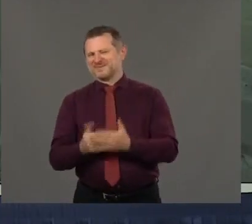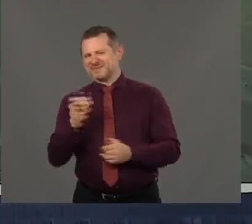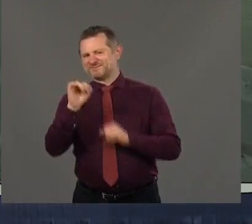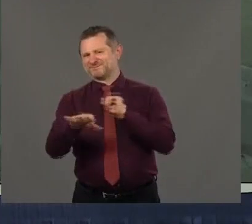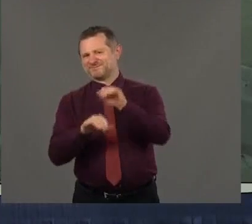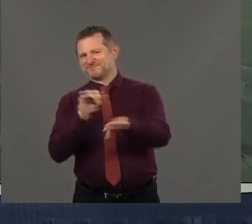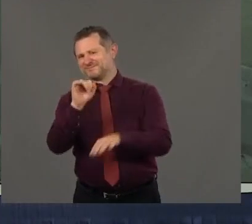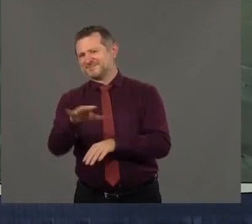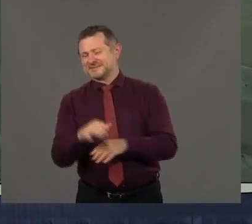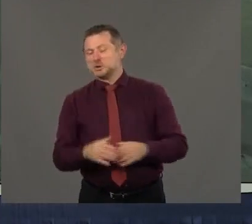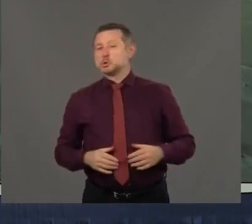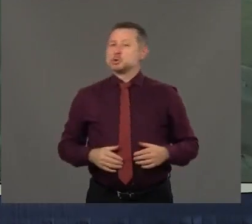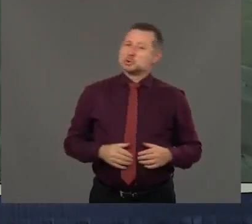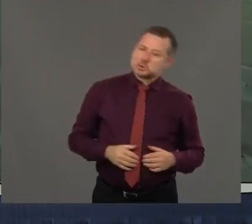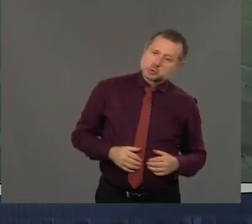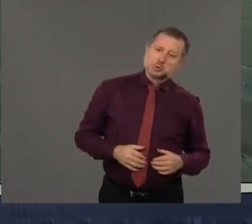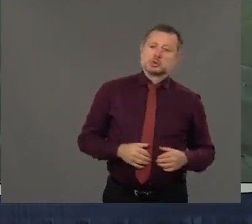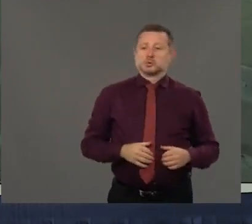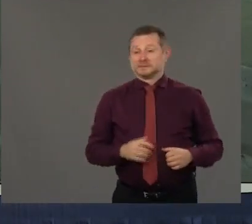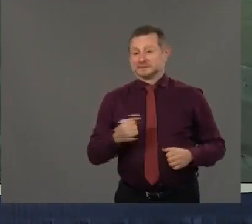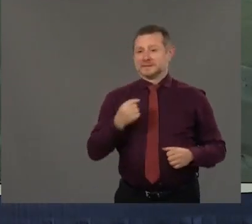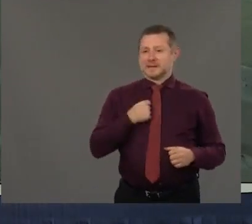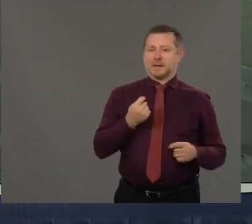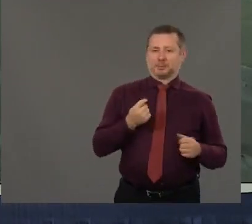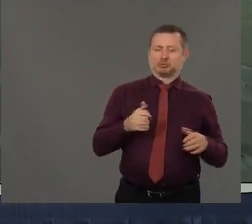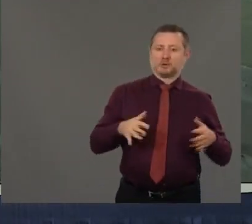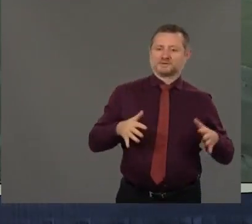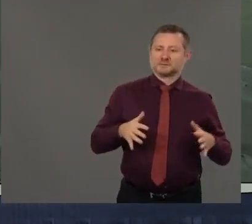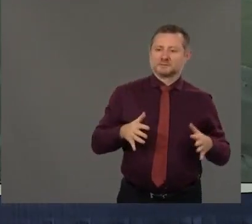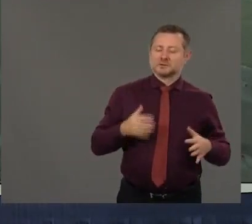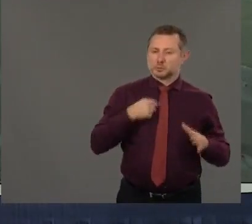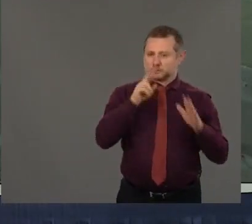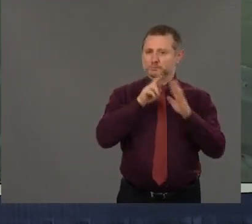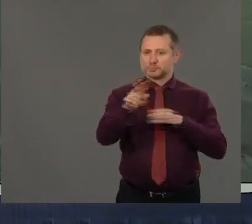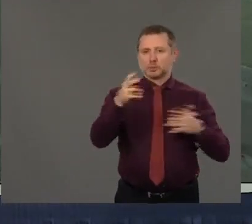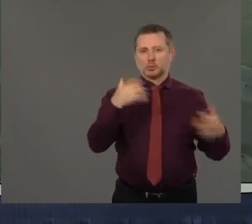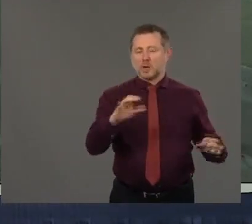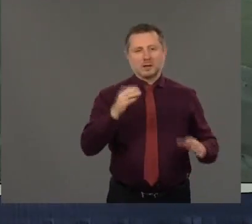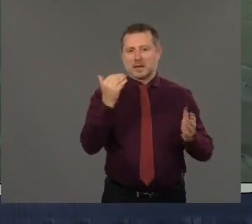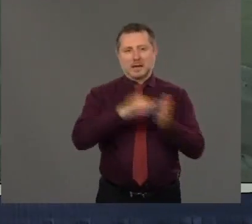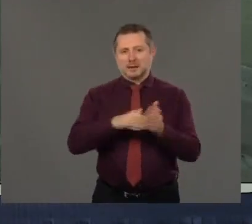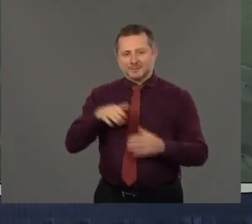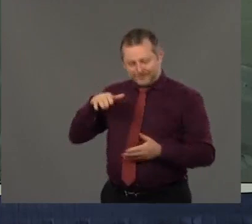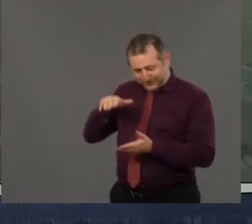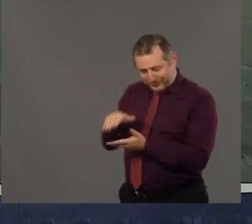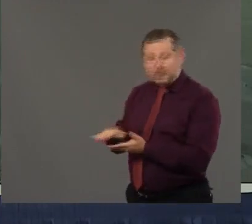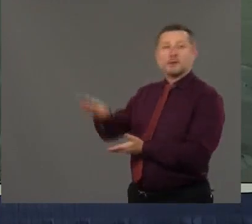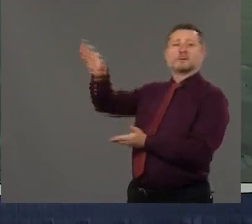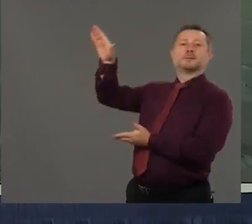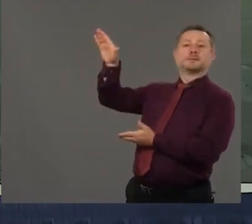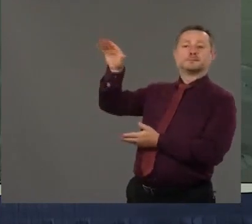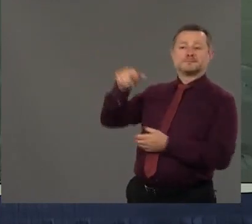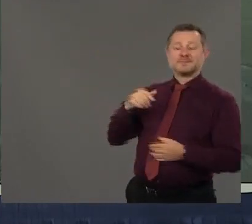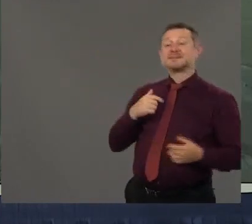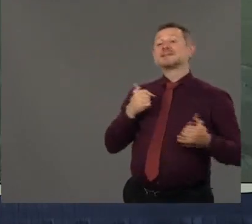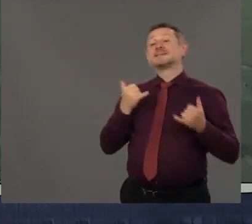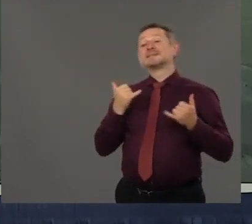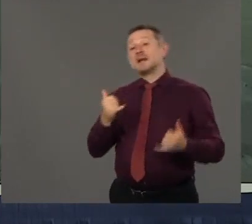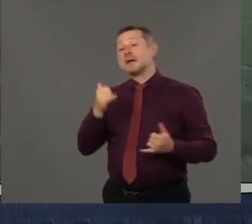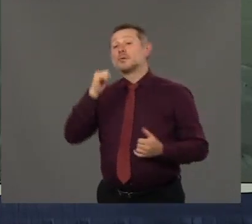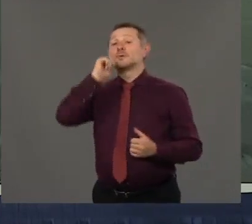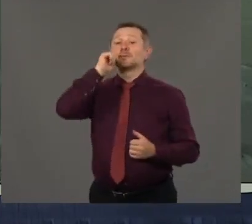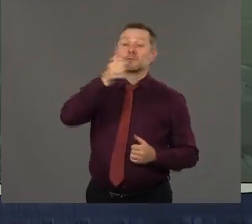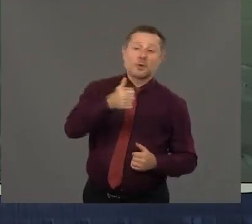that is precarious. And we don't have a decision. I want to take today, tomorrow, talk to